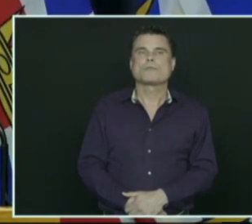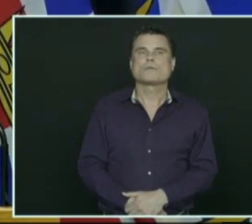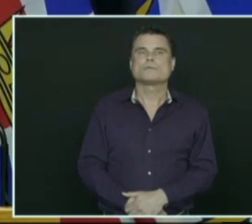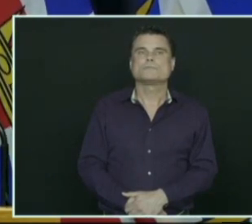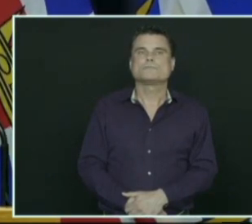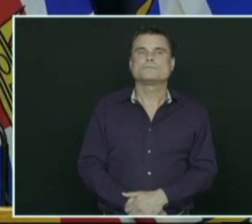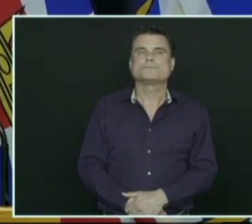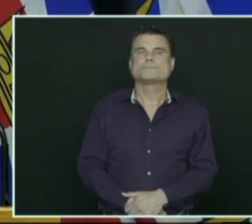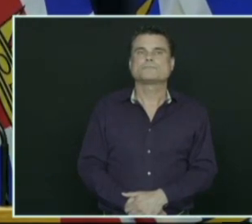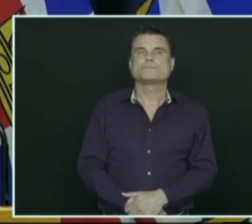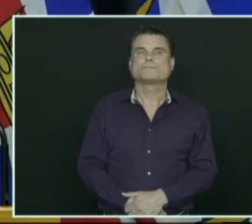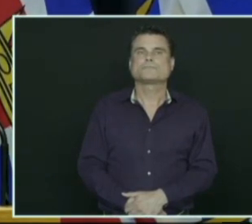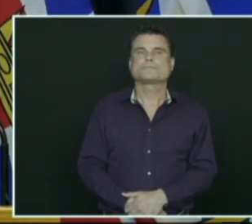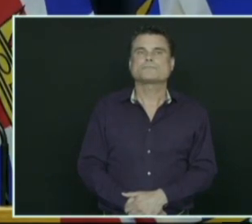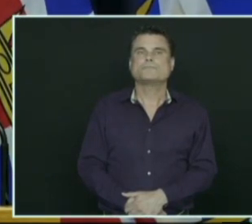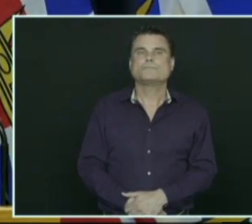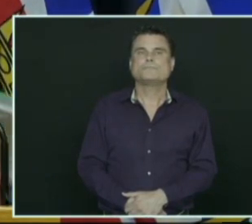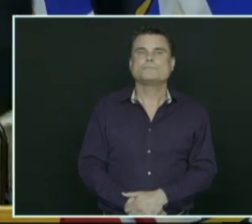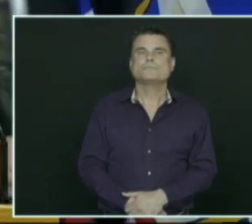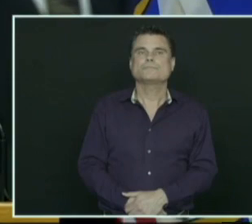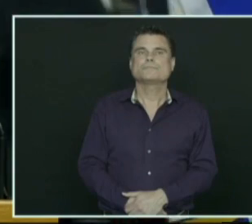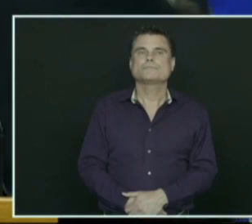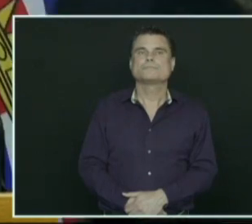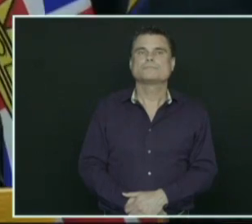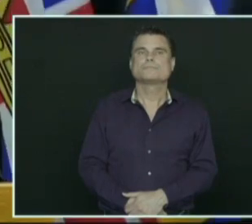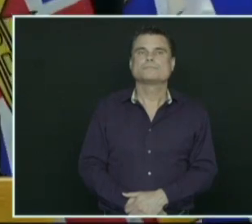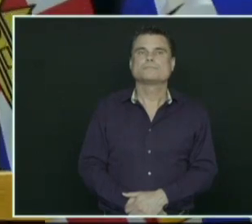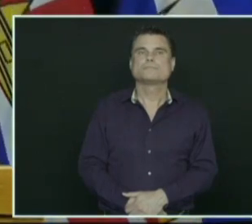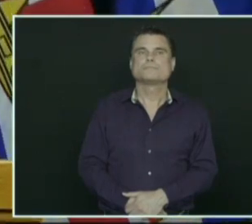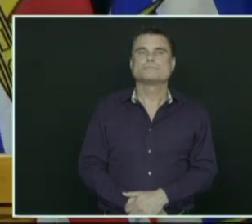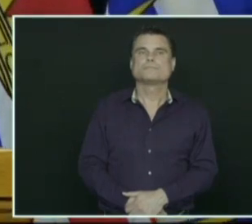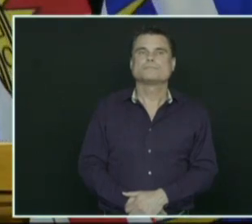beforehand. With that, I'd like to introduce Dr. Bonnie Henry.